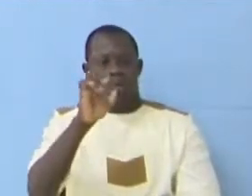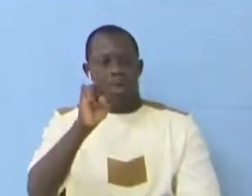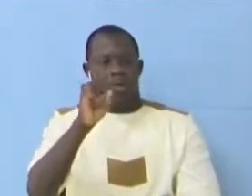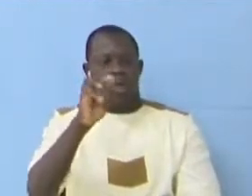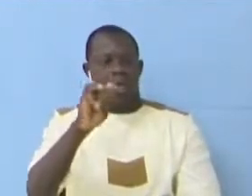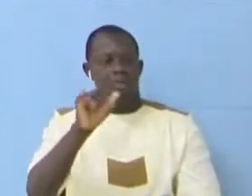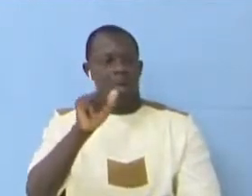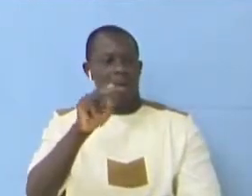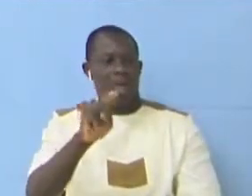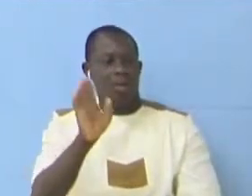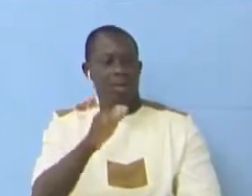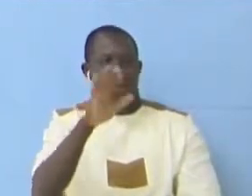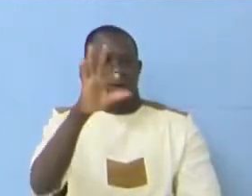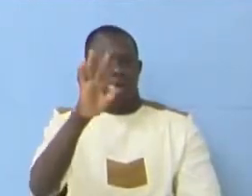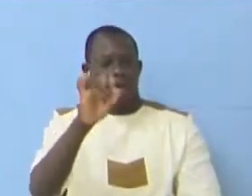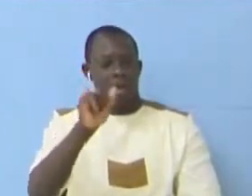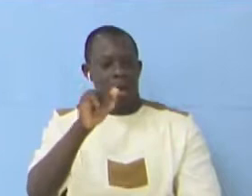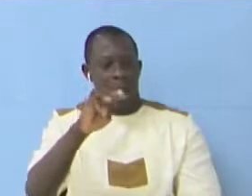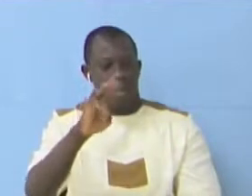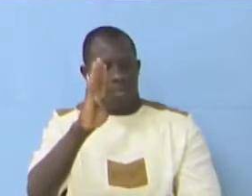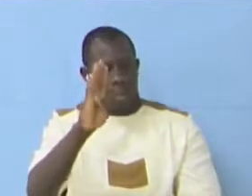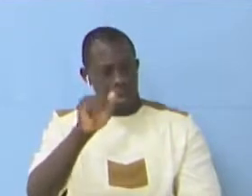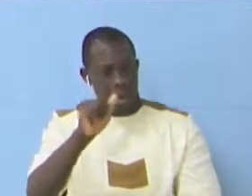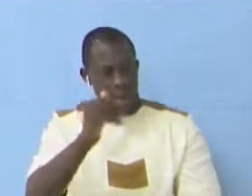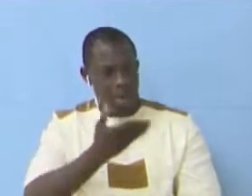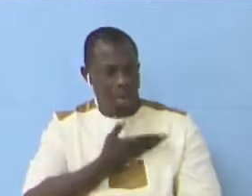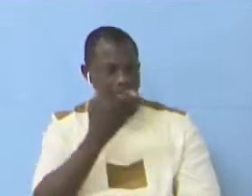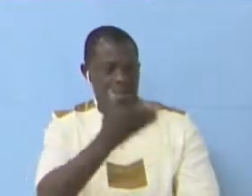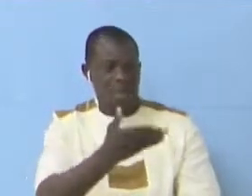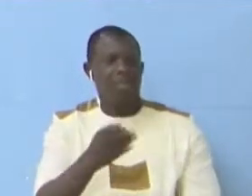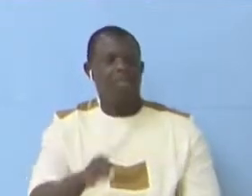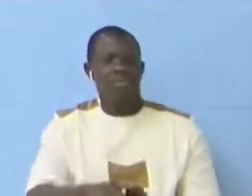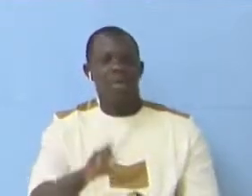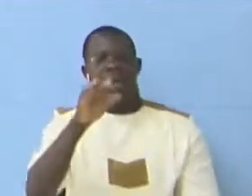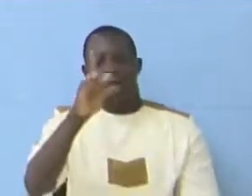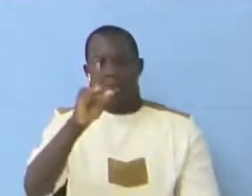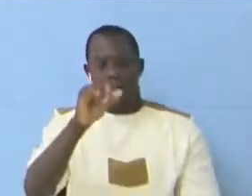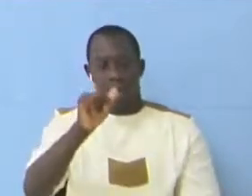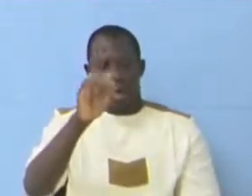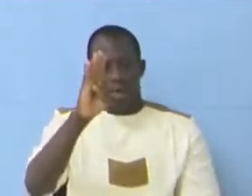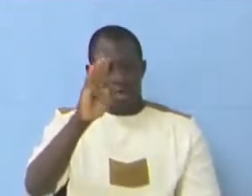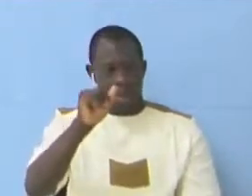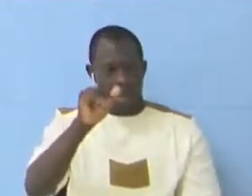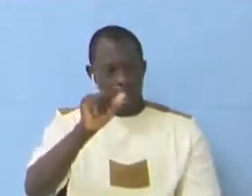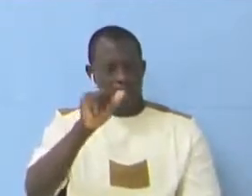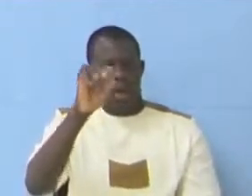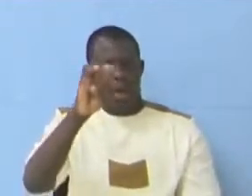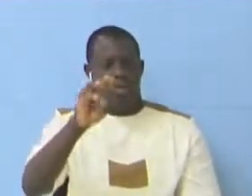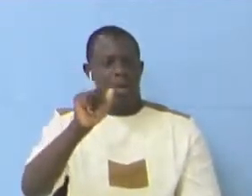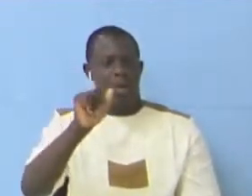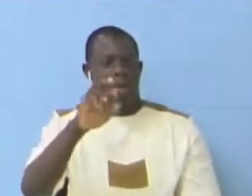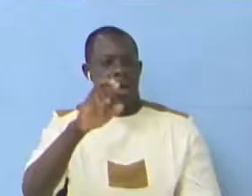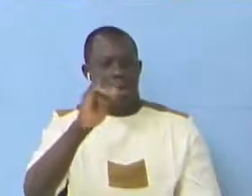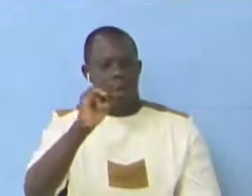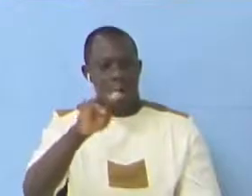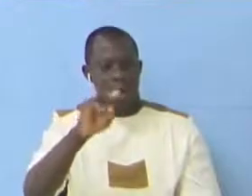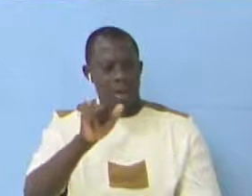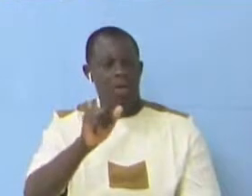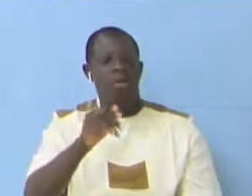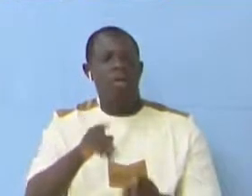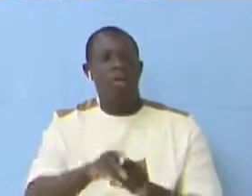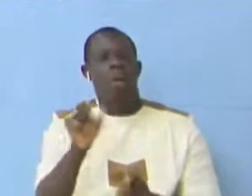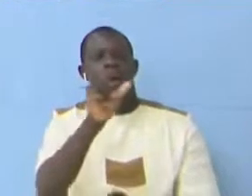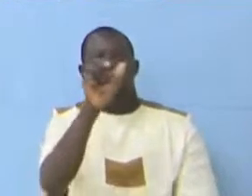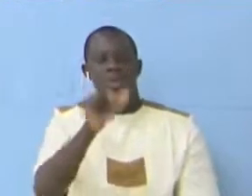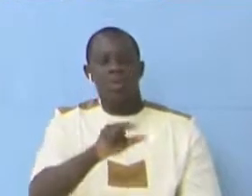Sergeant Usman Tamba, Sergeant Daba Marena, Sergeant Daba Marena, Corporal Basiru Gassama, Corporal